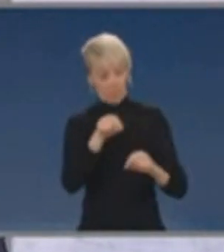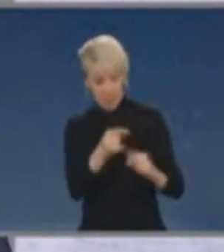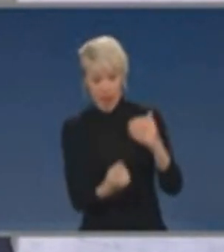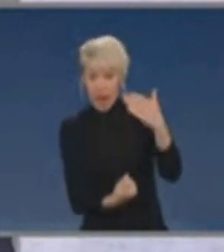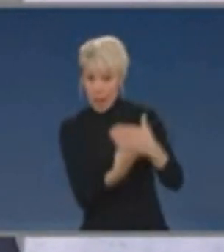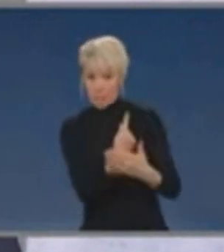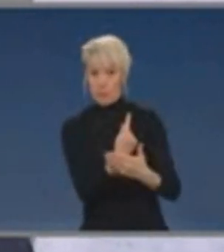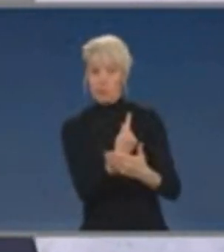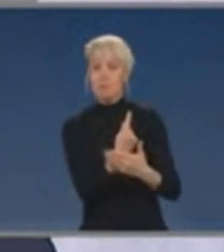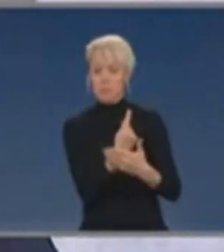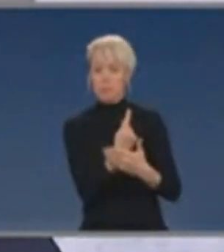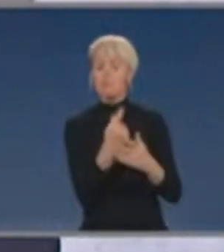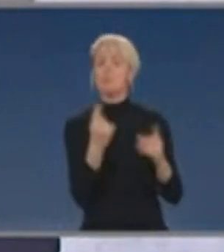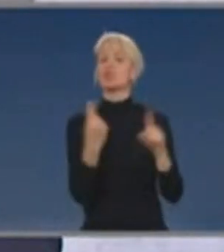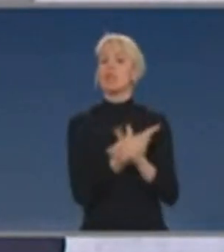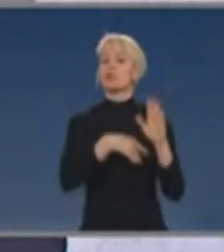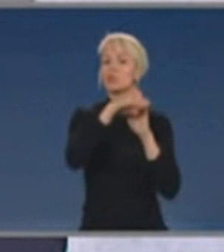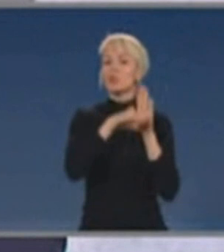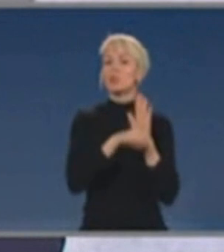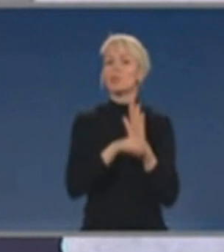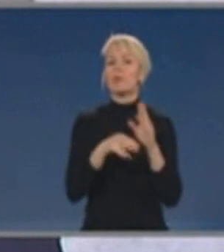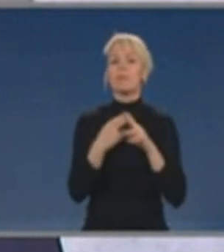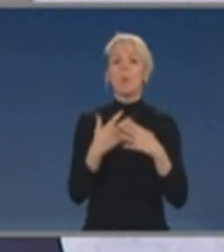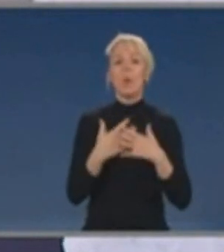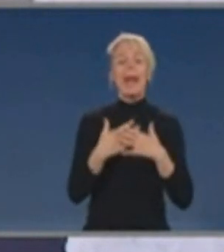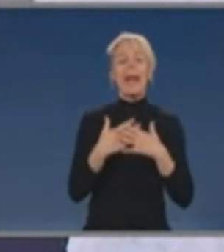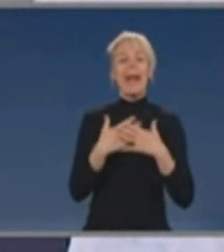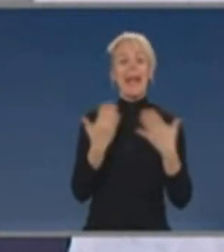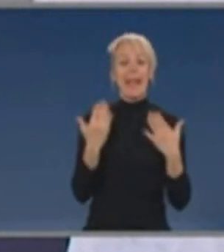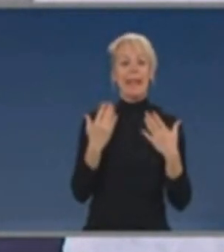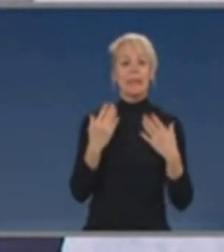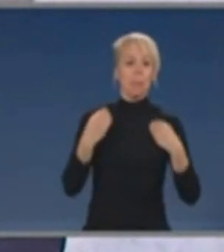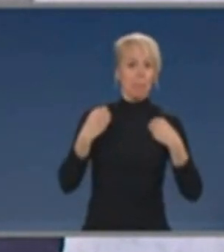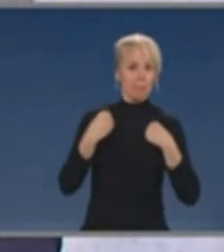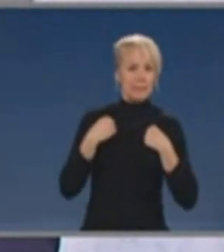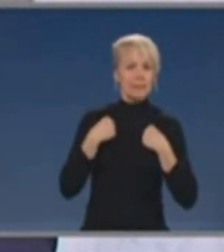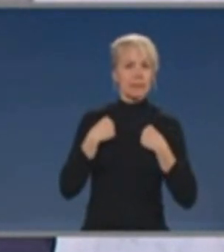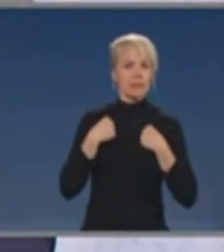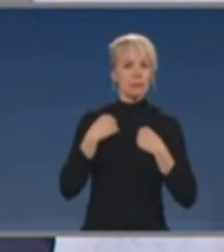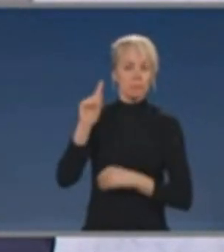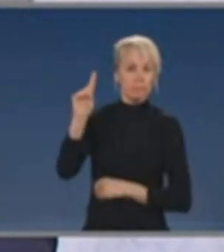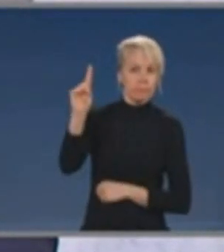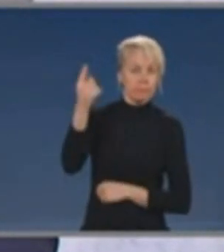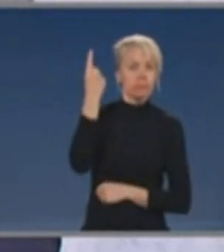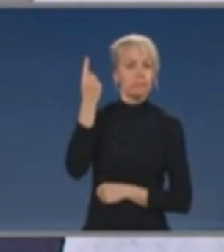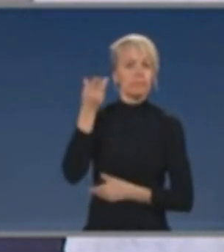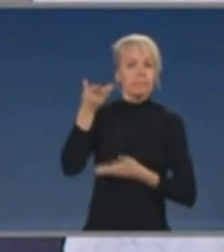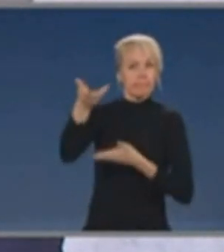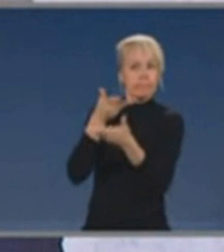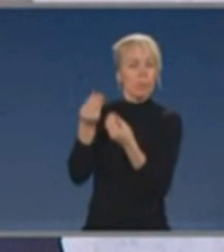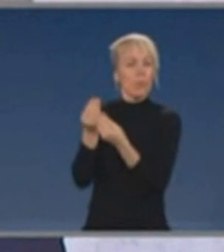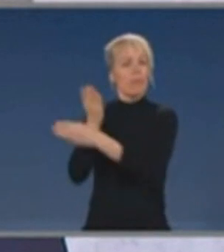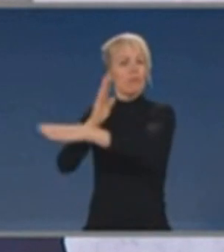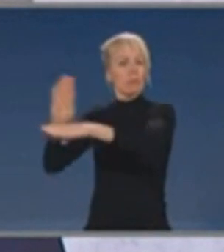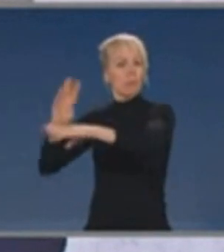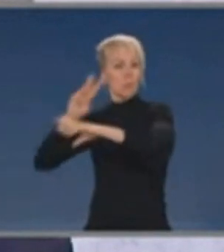those entities to both private and state-owned entities to come before the Foreign Investment Review